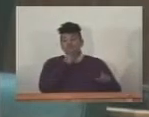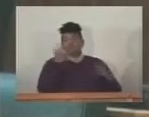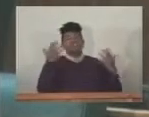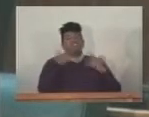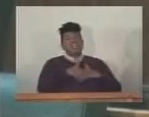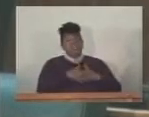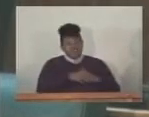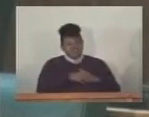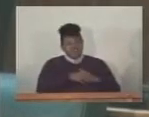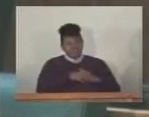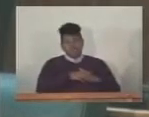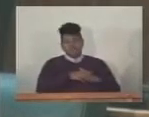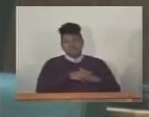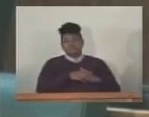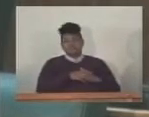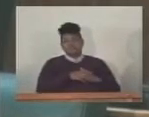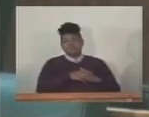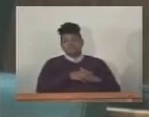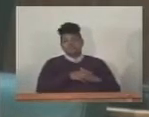scared,